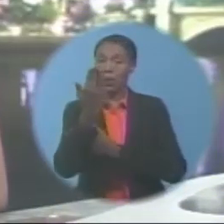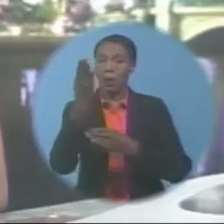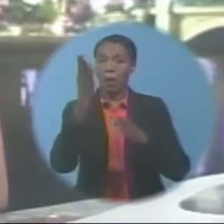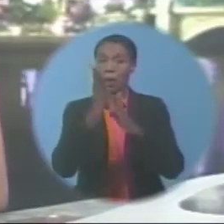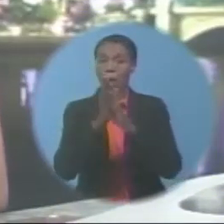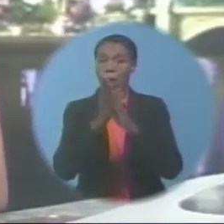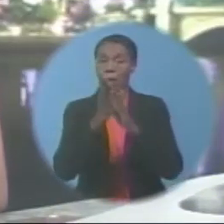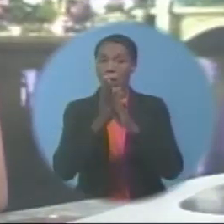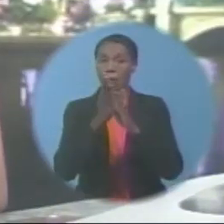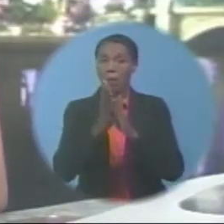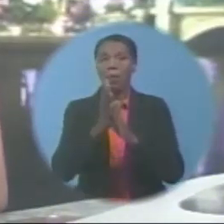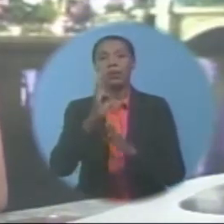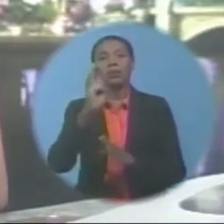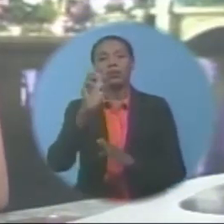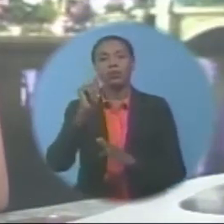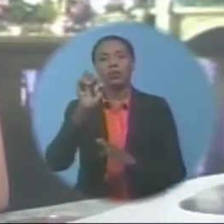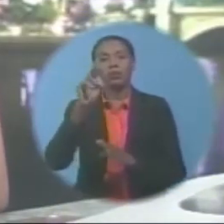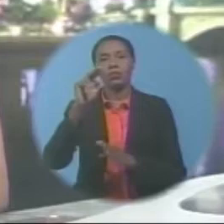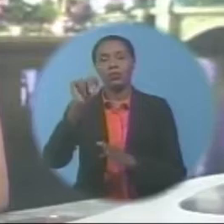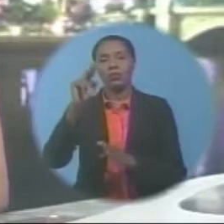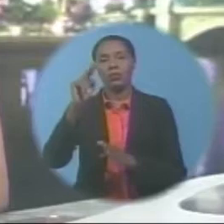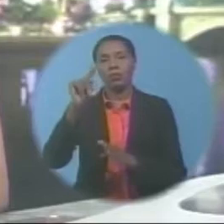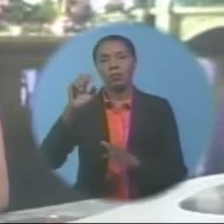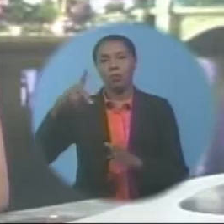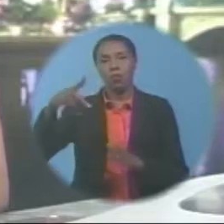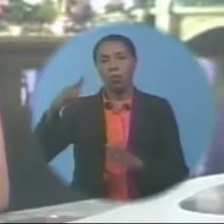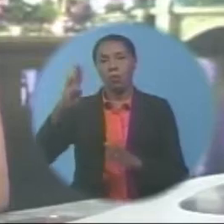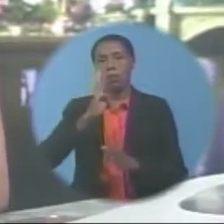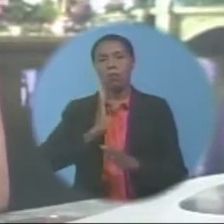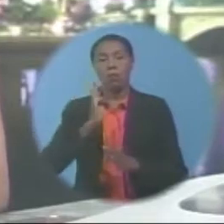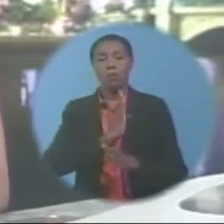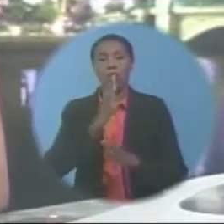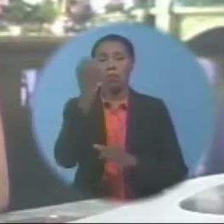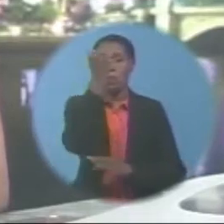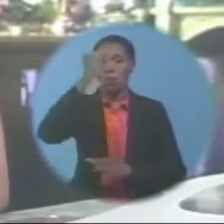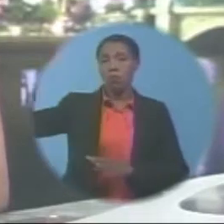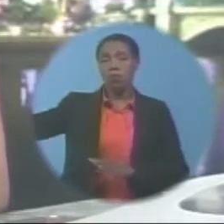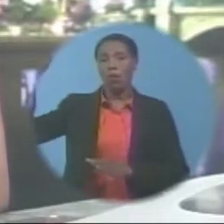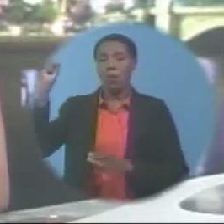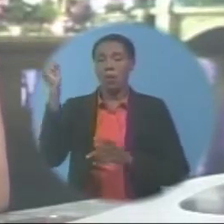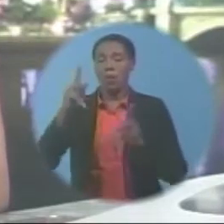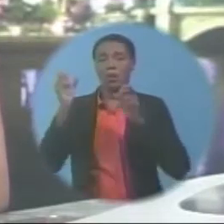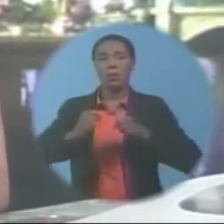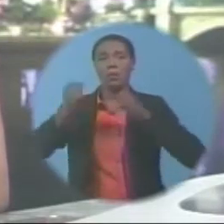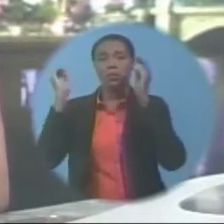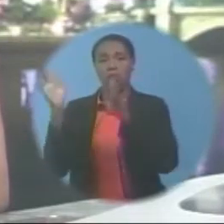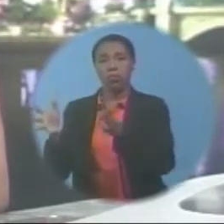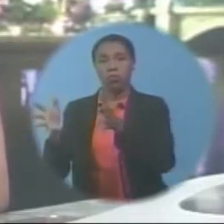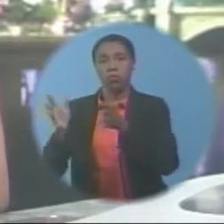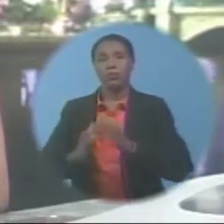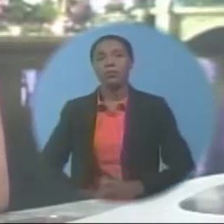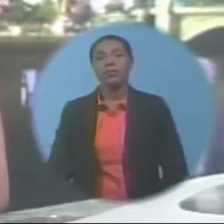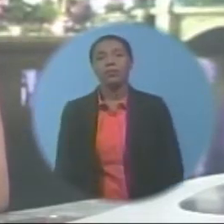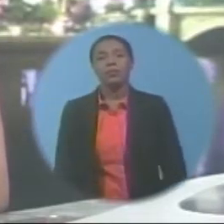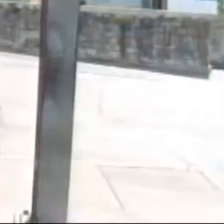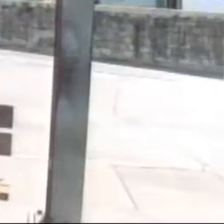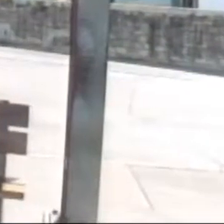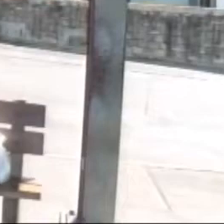action rocked the Transport Board this morning, leaving thousands of commuters stranded. Rianne Phillips reports.